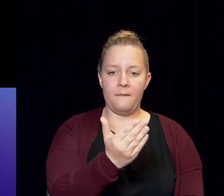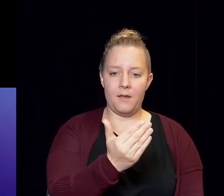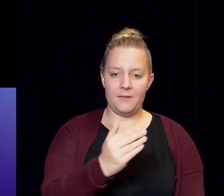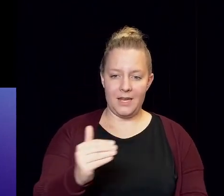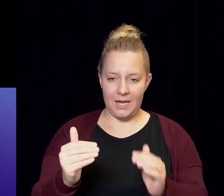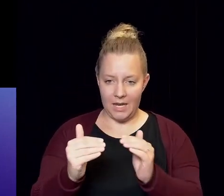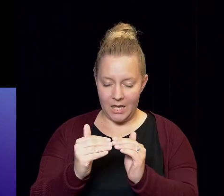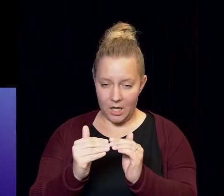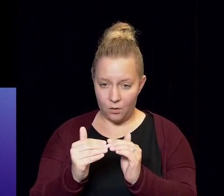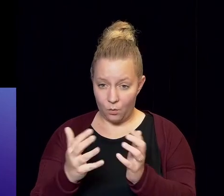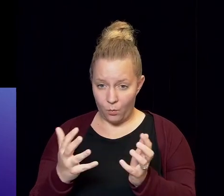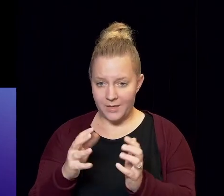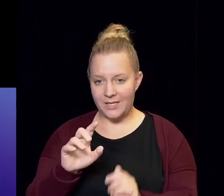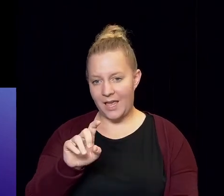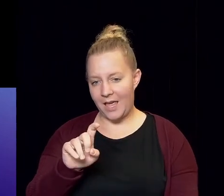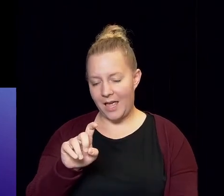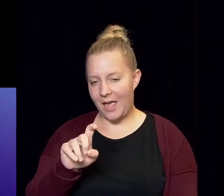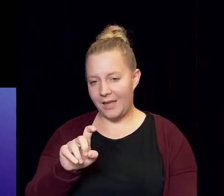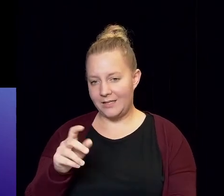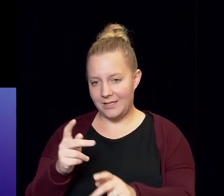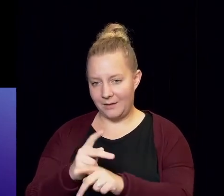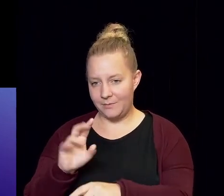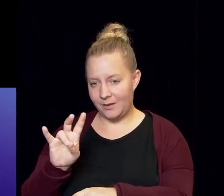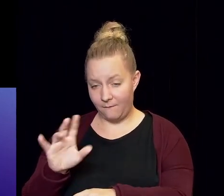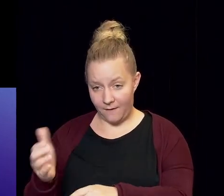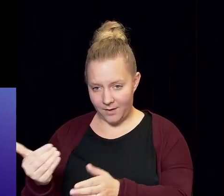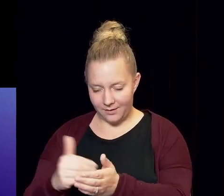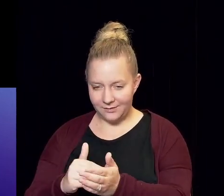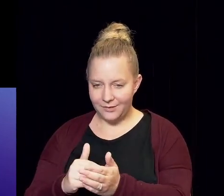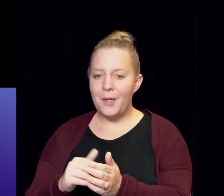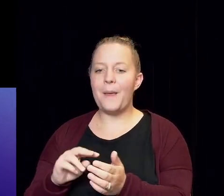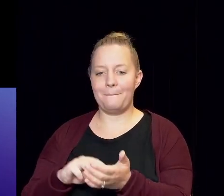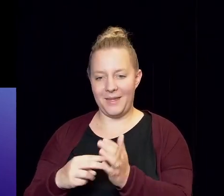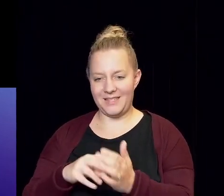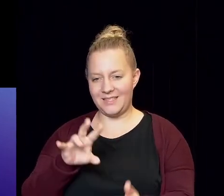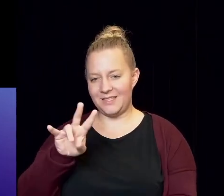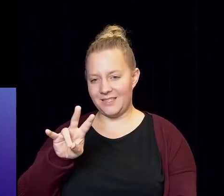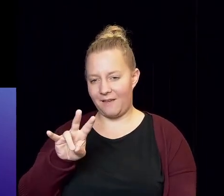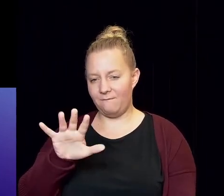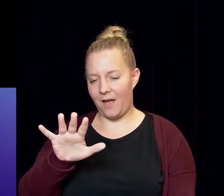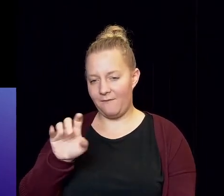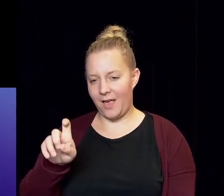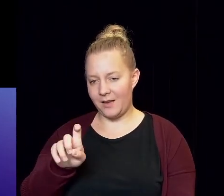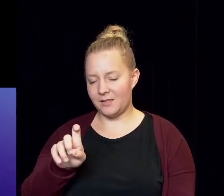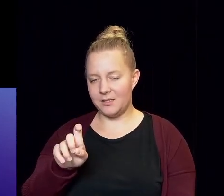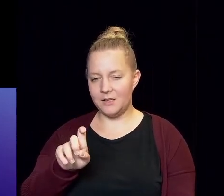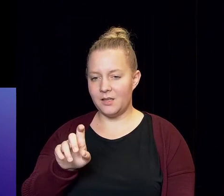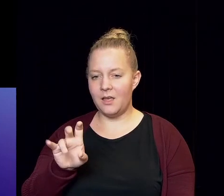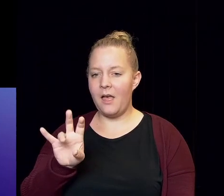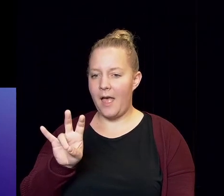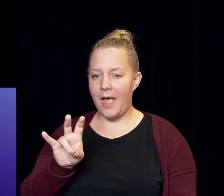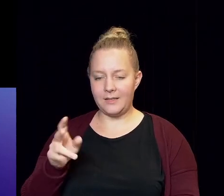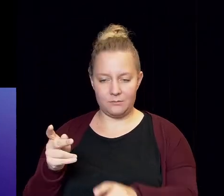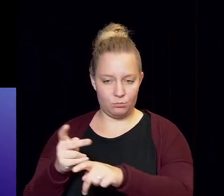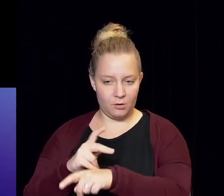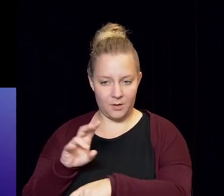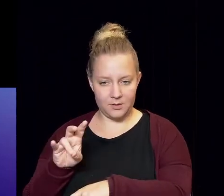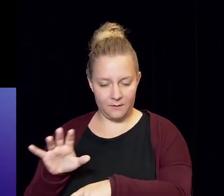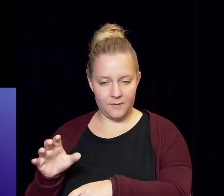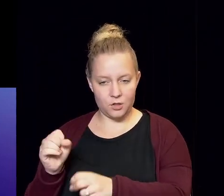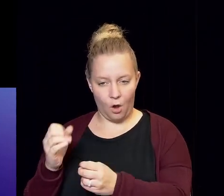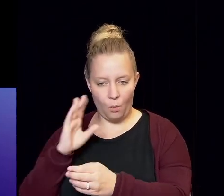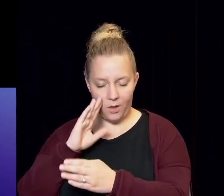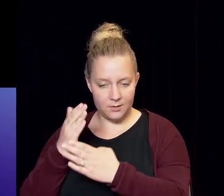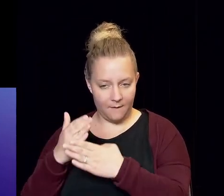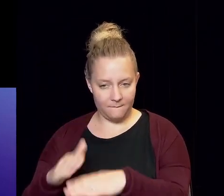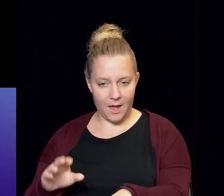equals, what is x times 75 again? That is 75x. The x is being multiplied by 75, so I'm